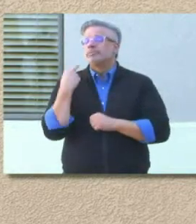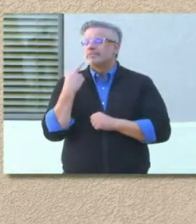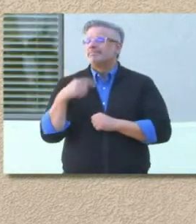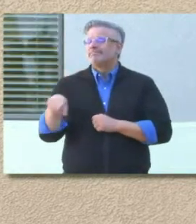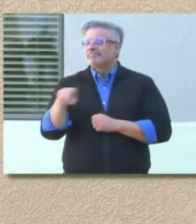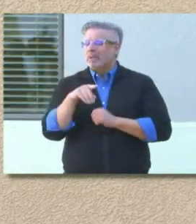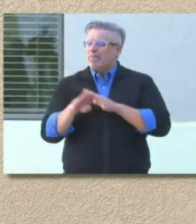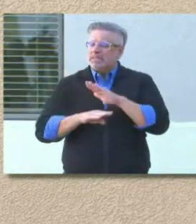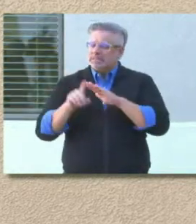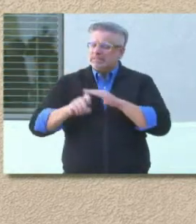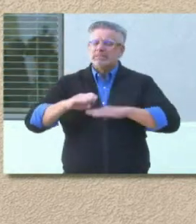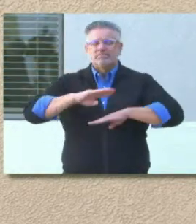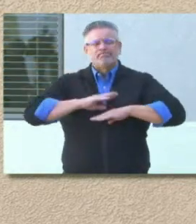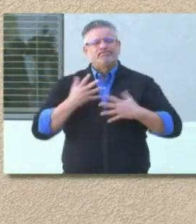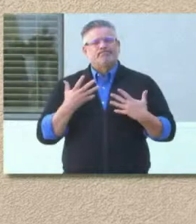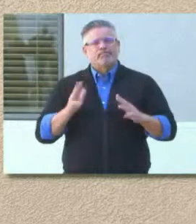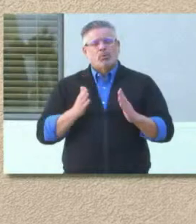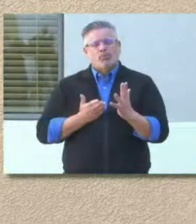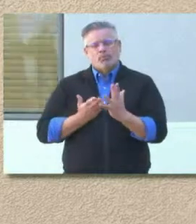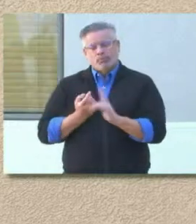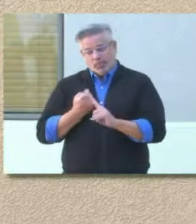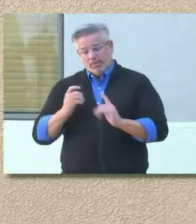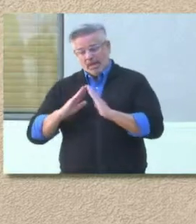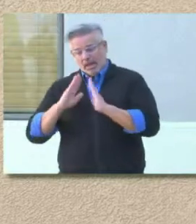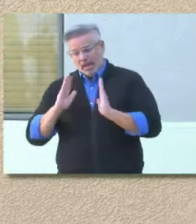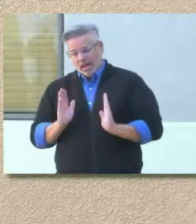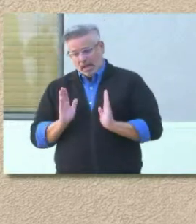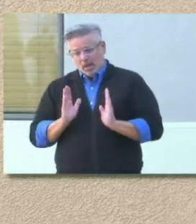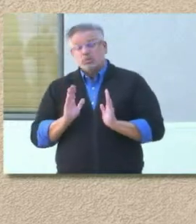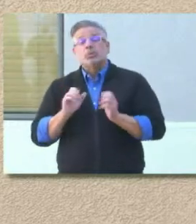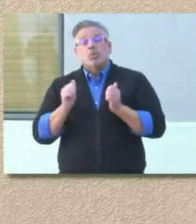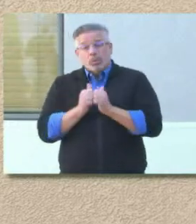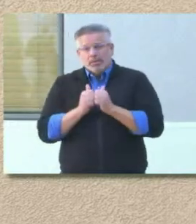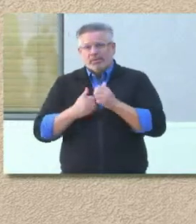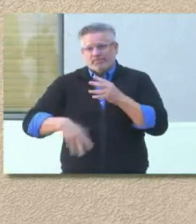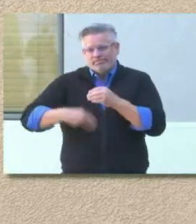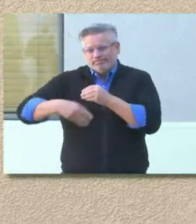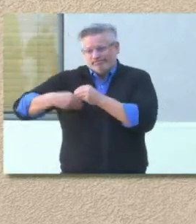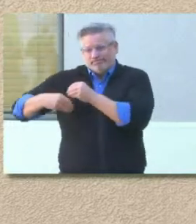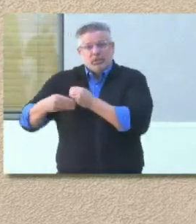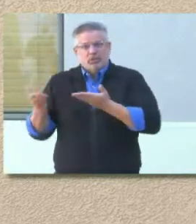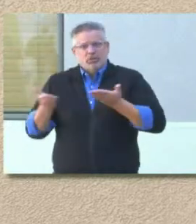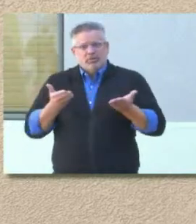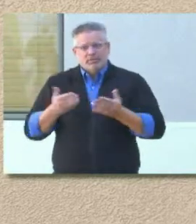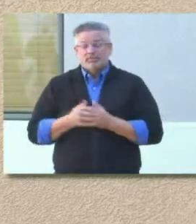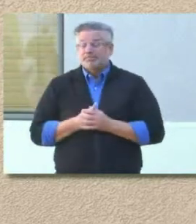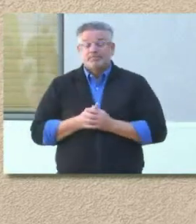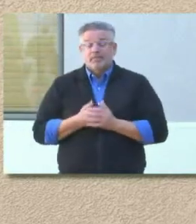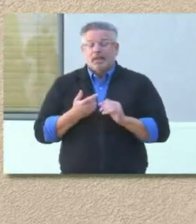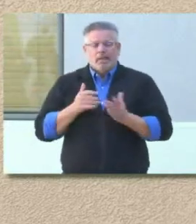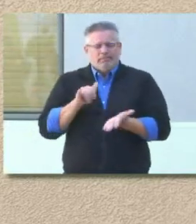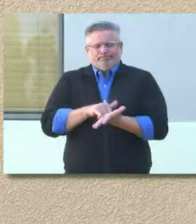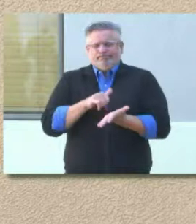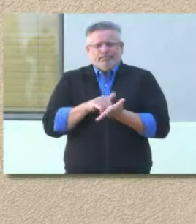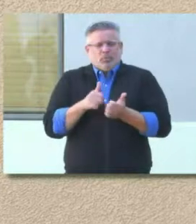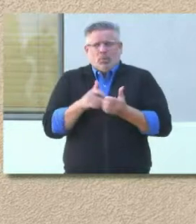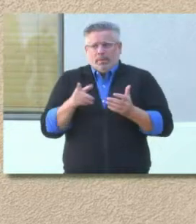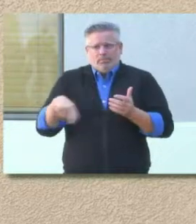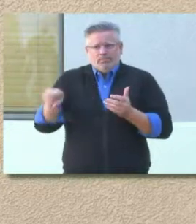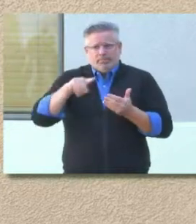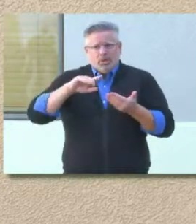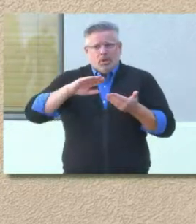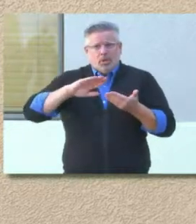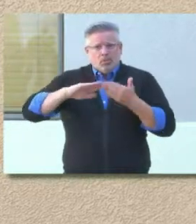getting their basic needs met through housing with wraparound services. None of this would be possible without important